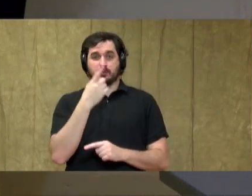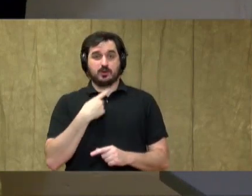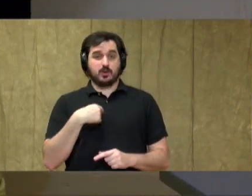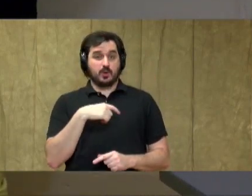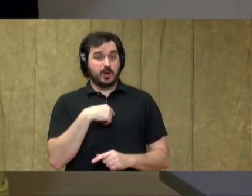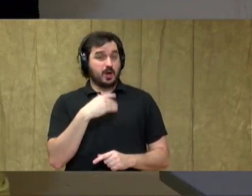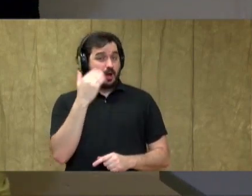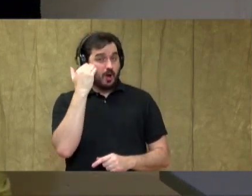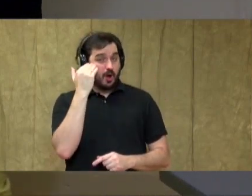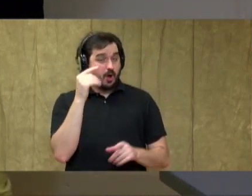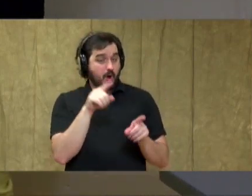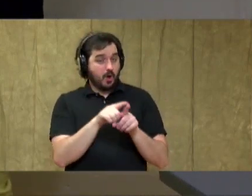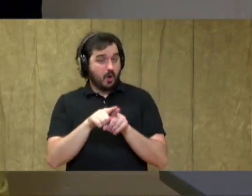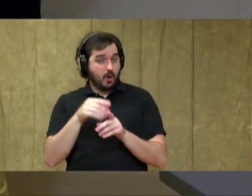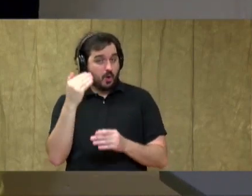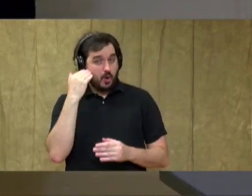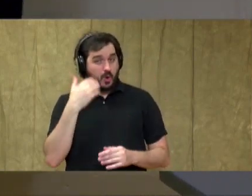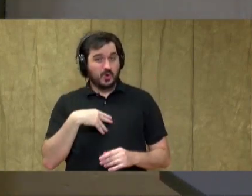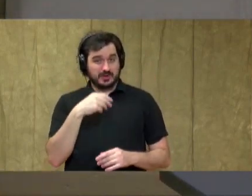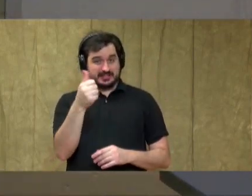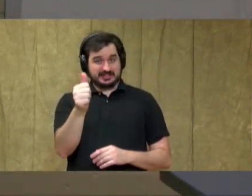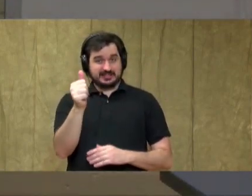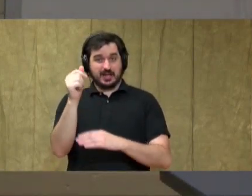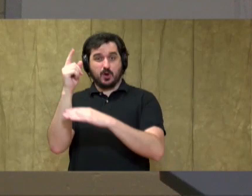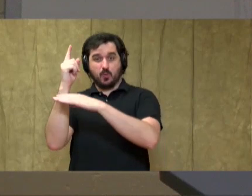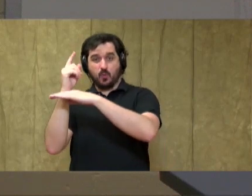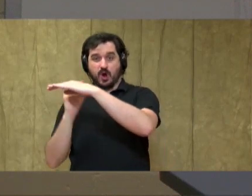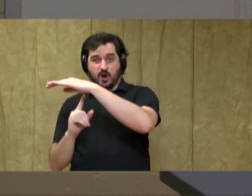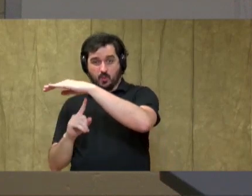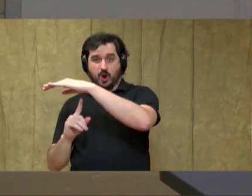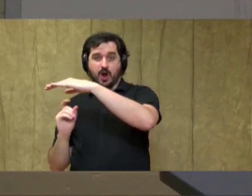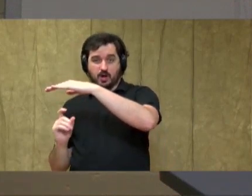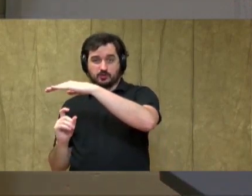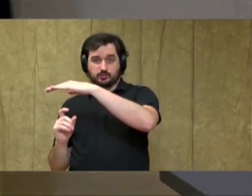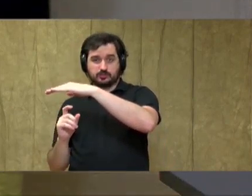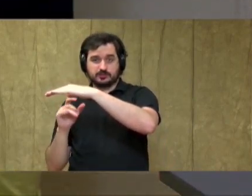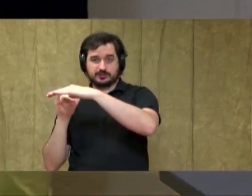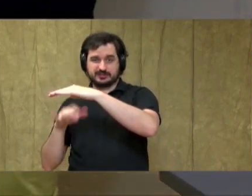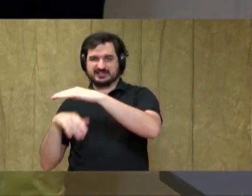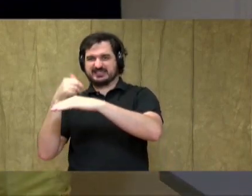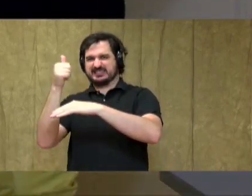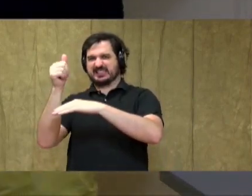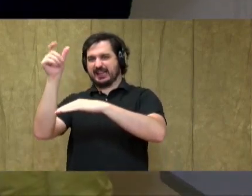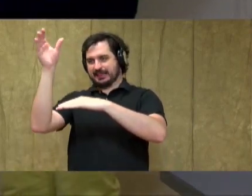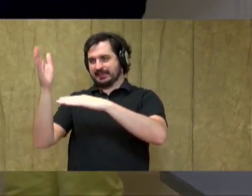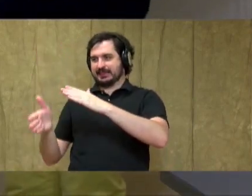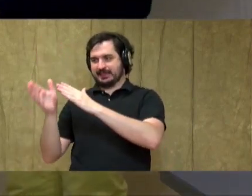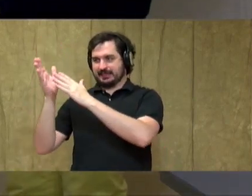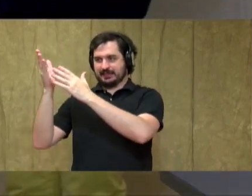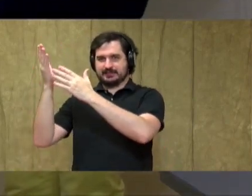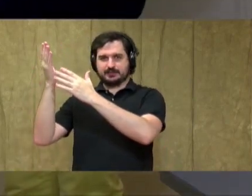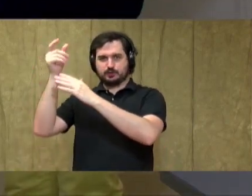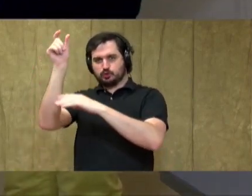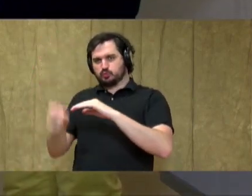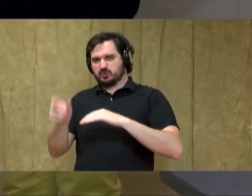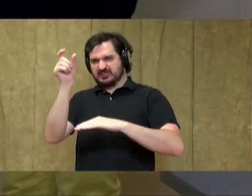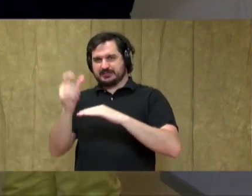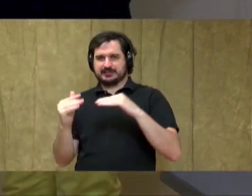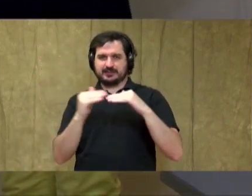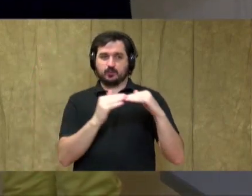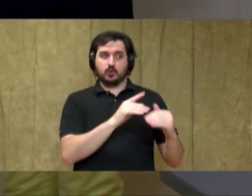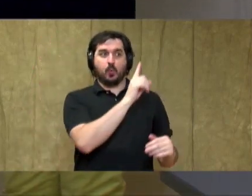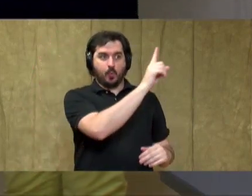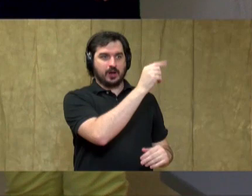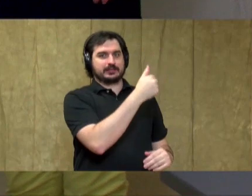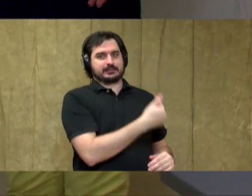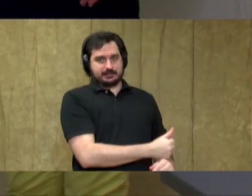or 10 units equal 1/10. All right. So what we can do,